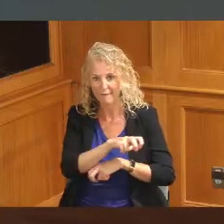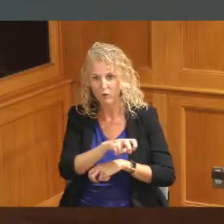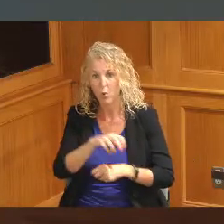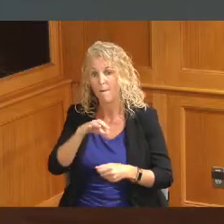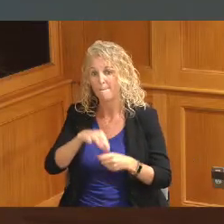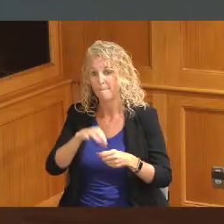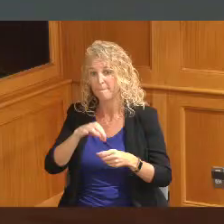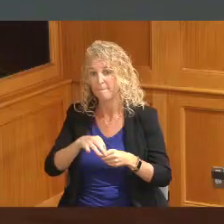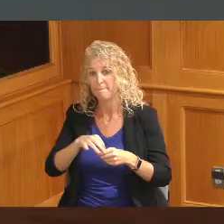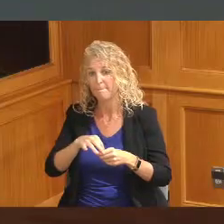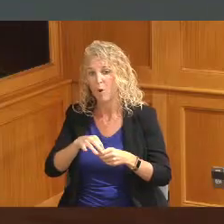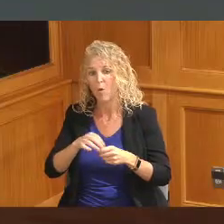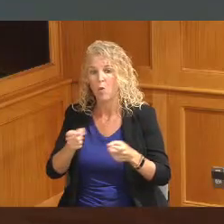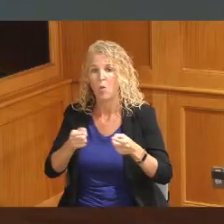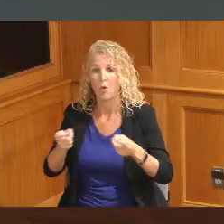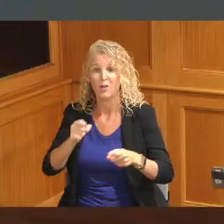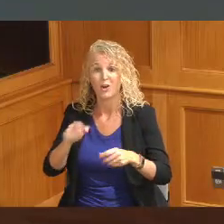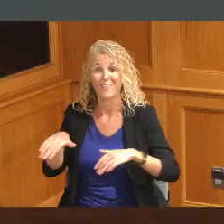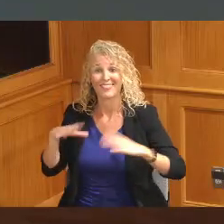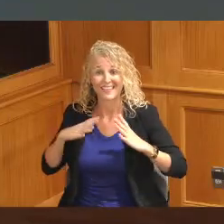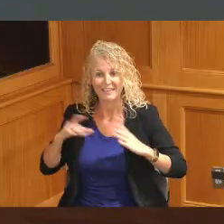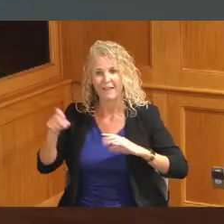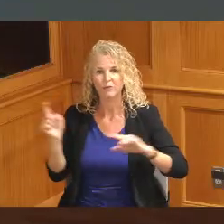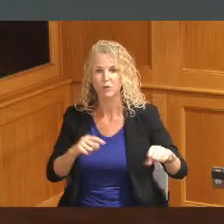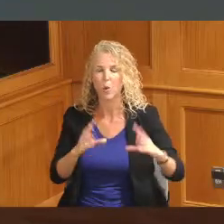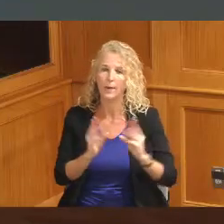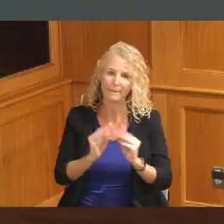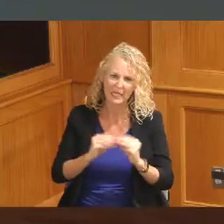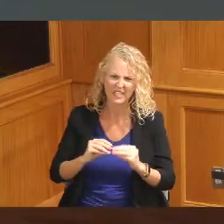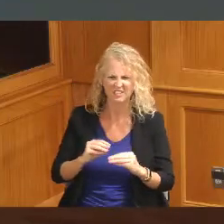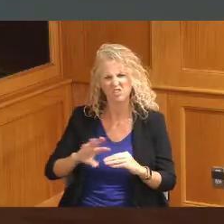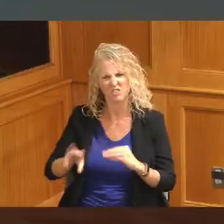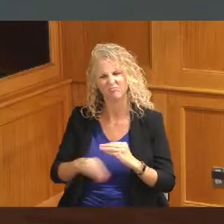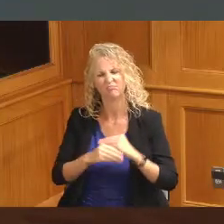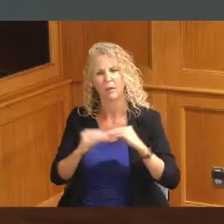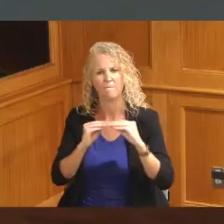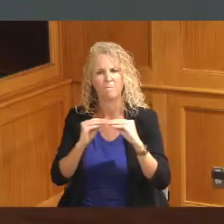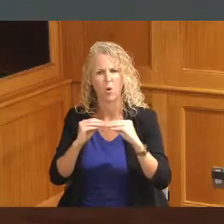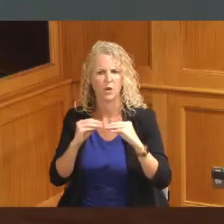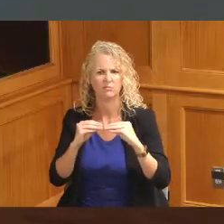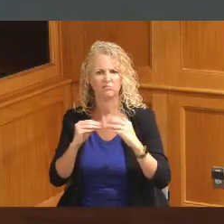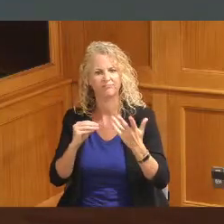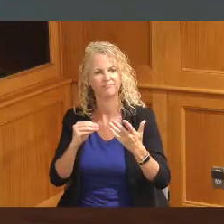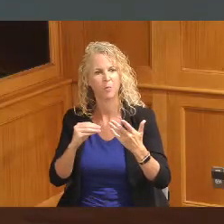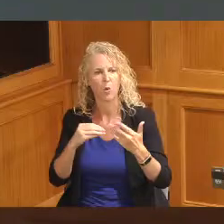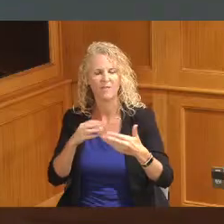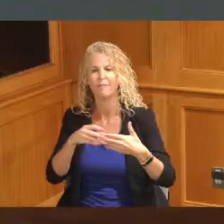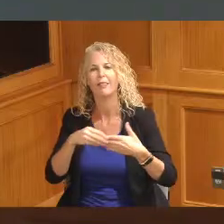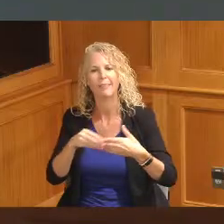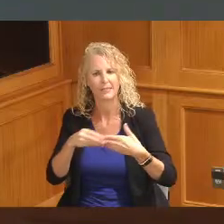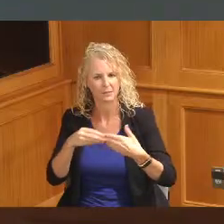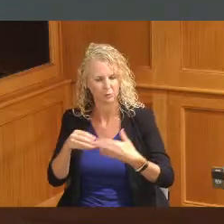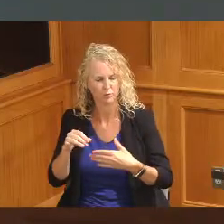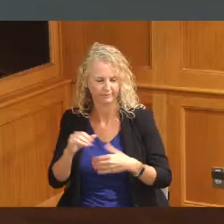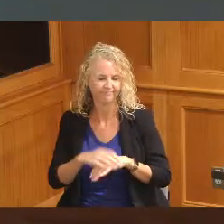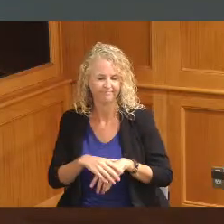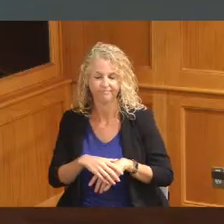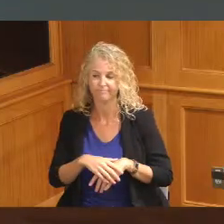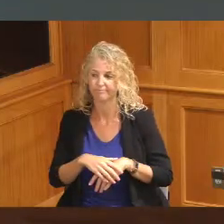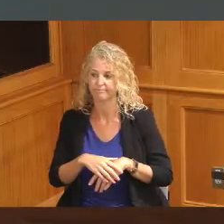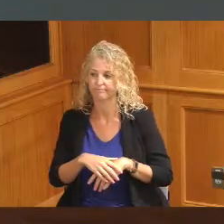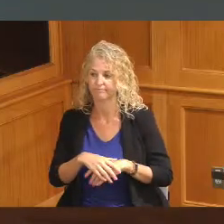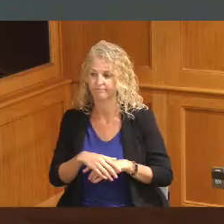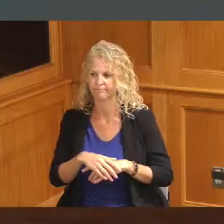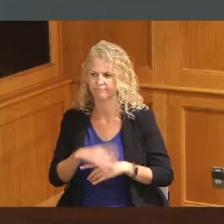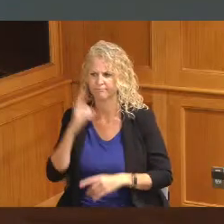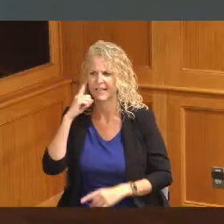attend organizational meetings, providing some additional flexibility on court work or on court duty, leave time, et cetera. And I think we have